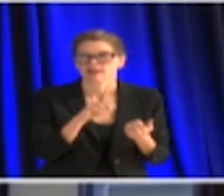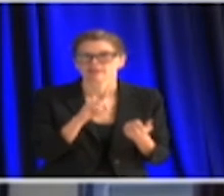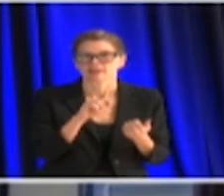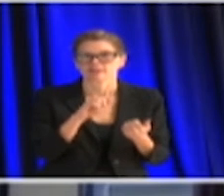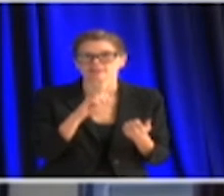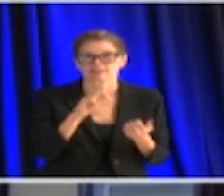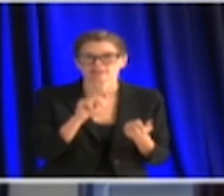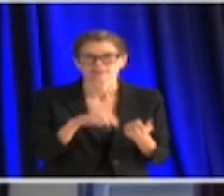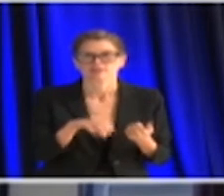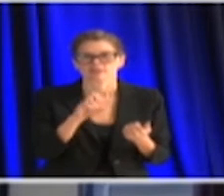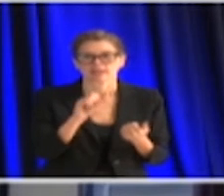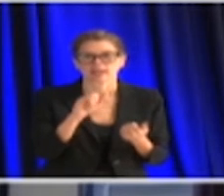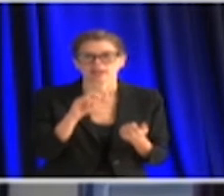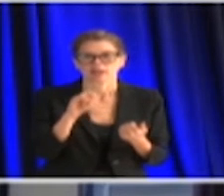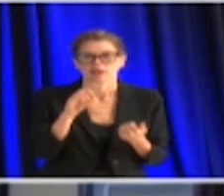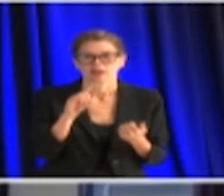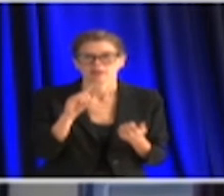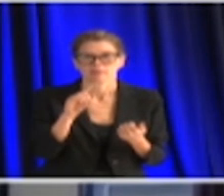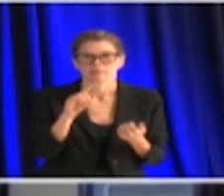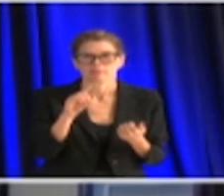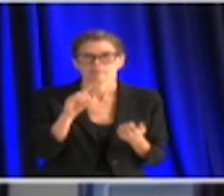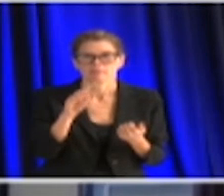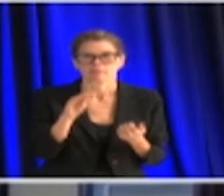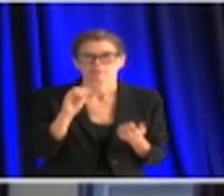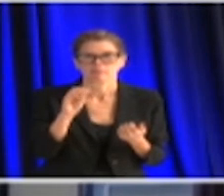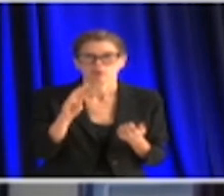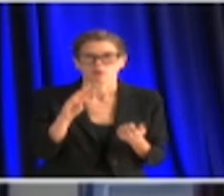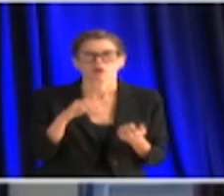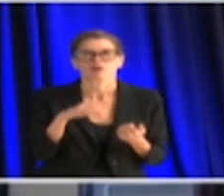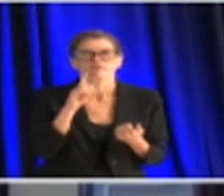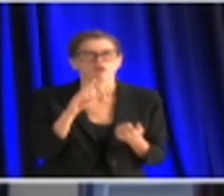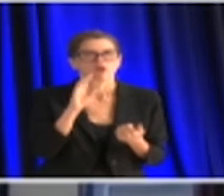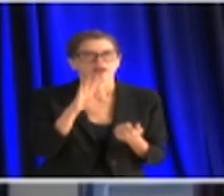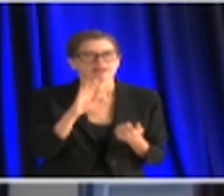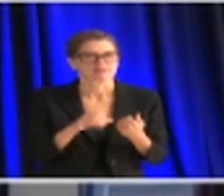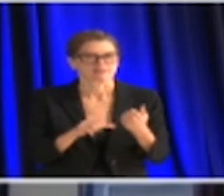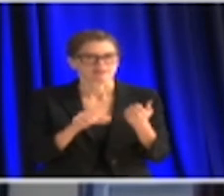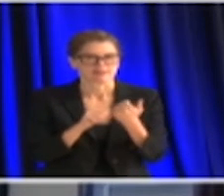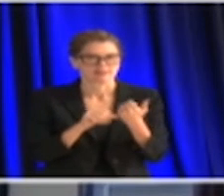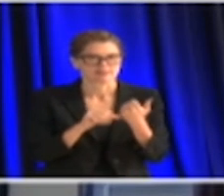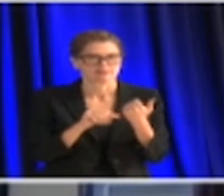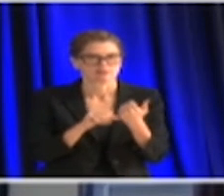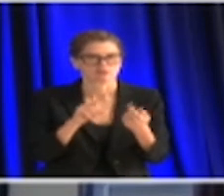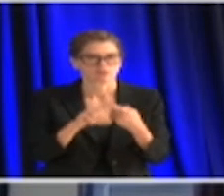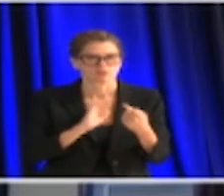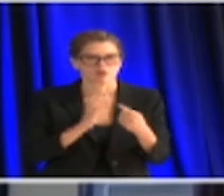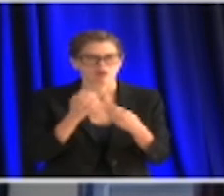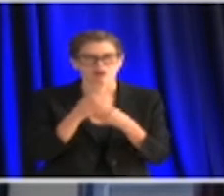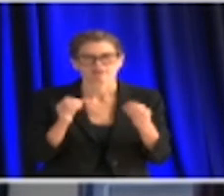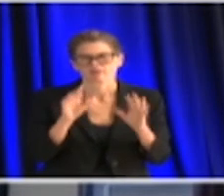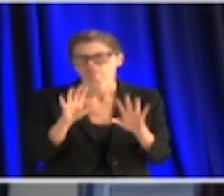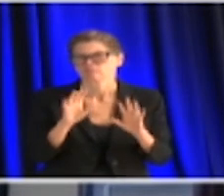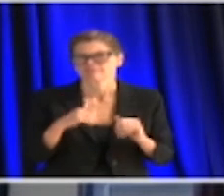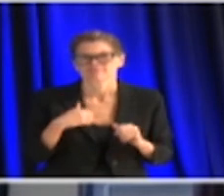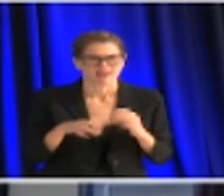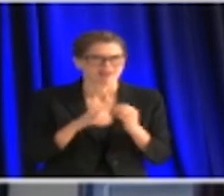Sayingbo, for his service to our District 4 office. He is an outstanding young man with a bright future who has added a lot